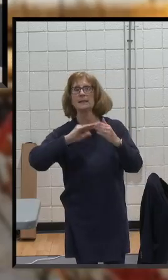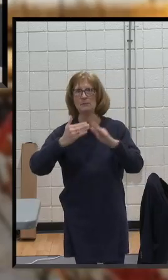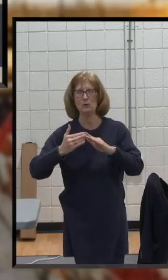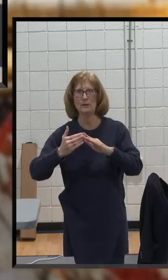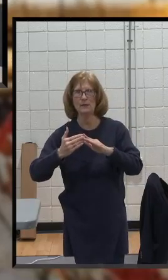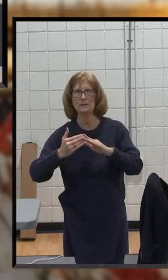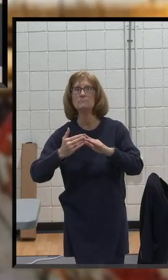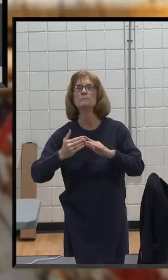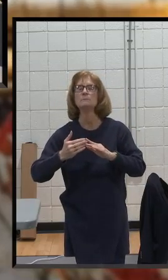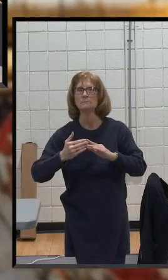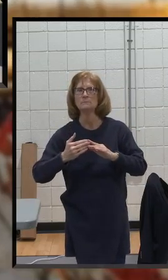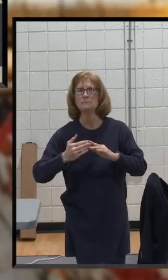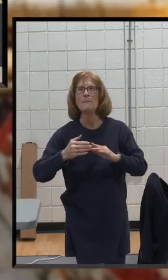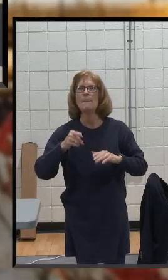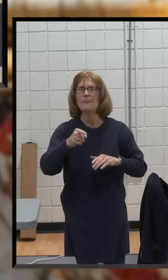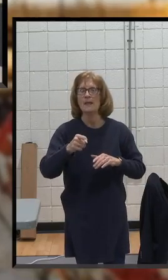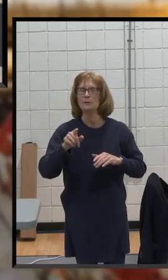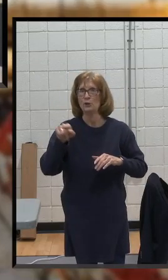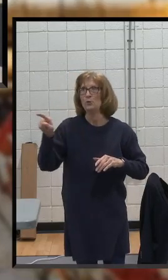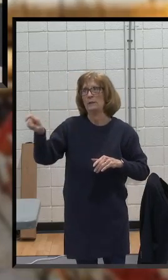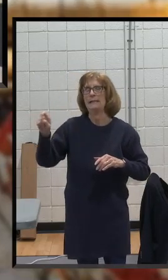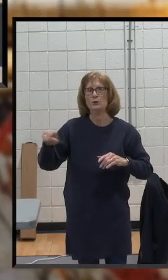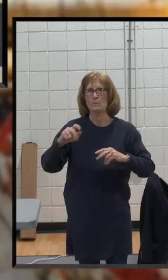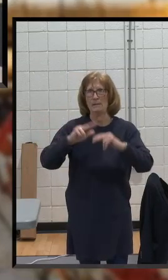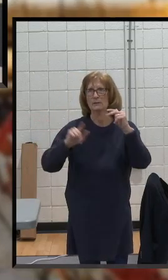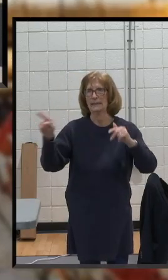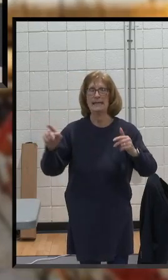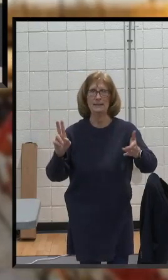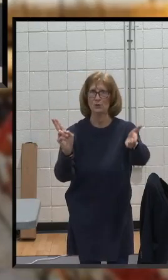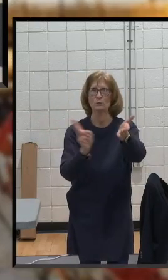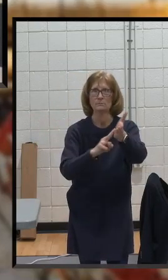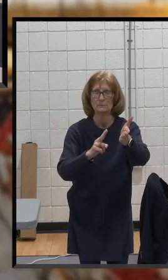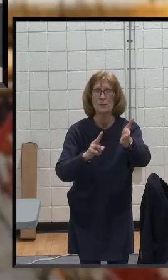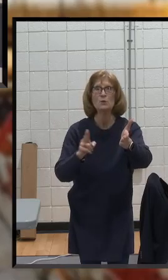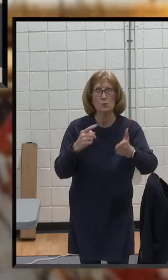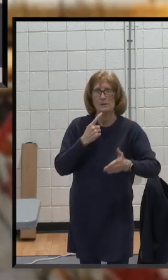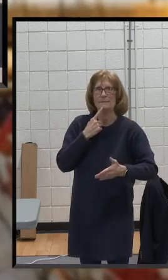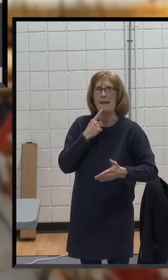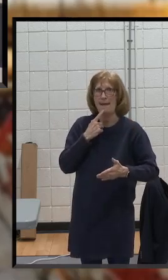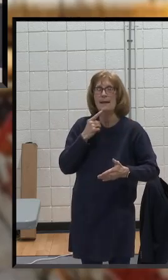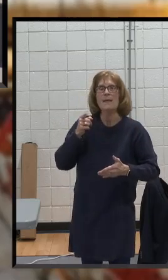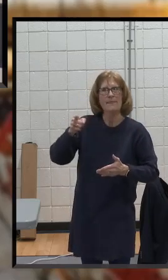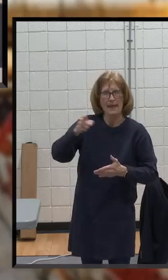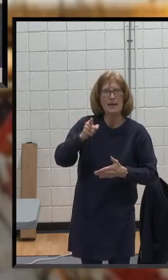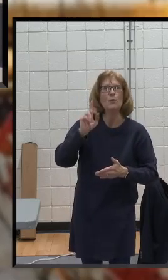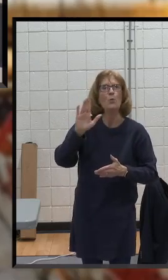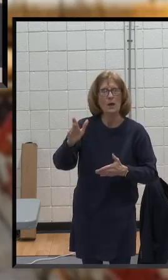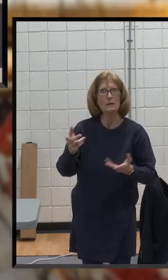You make that part of the contract section. Then it don't be no problem.